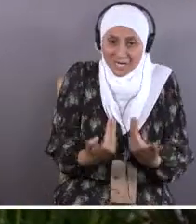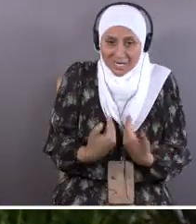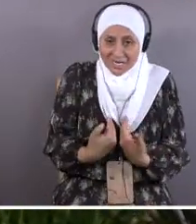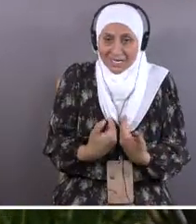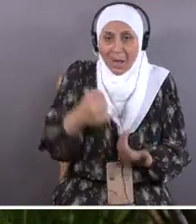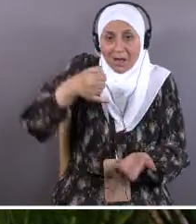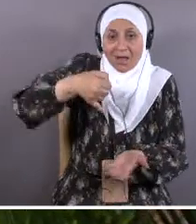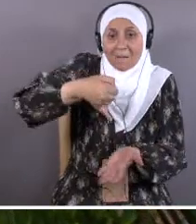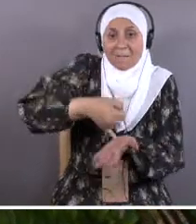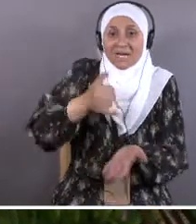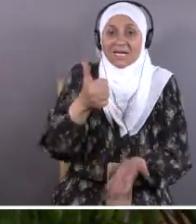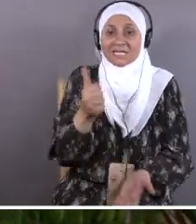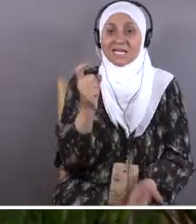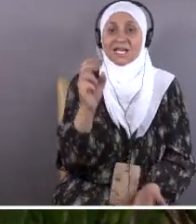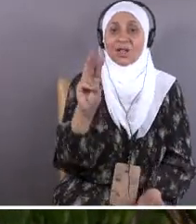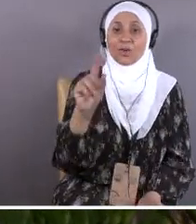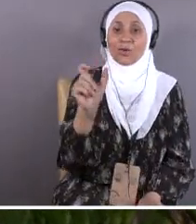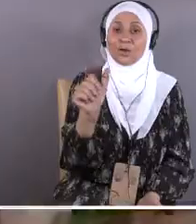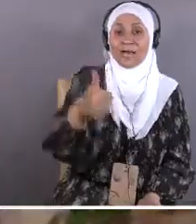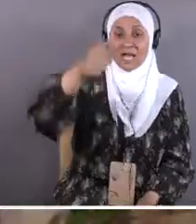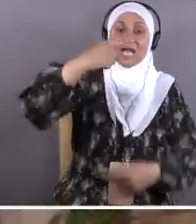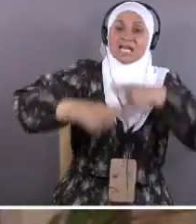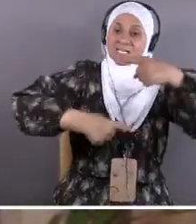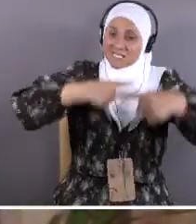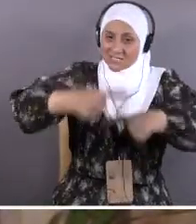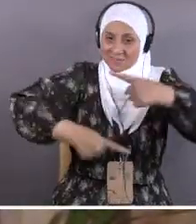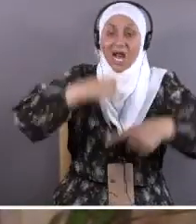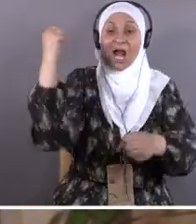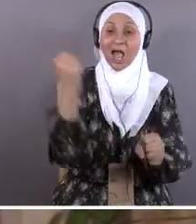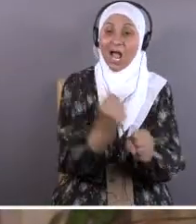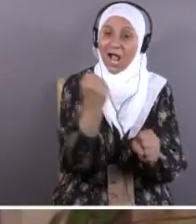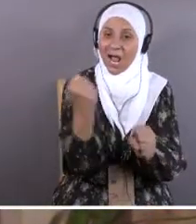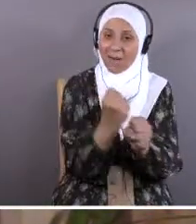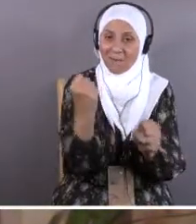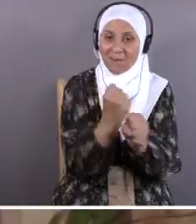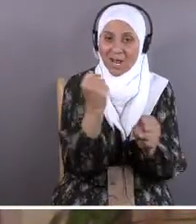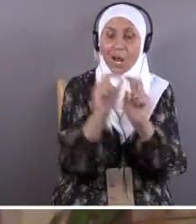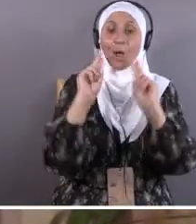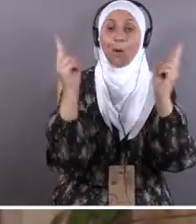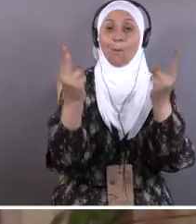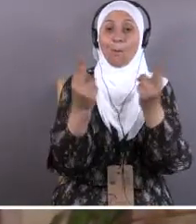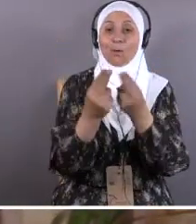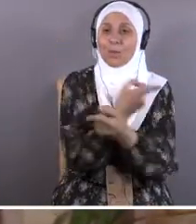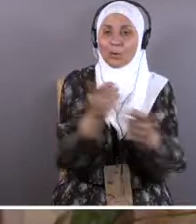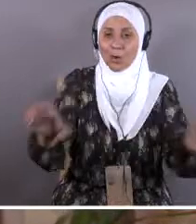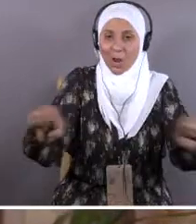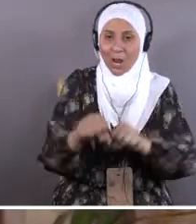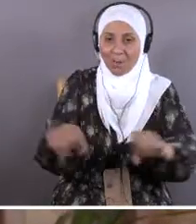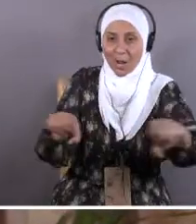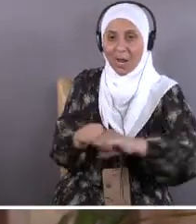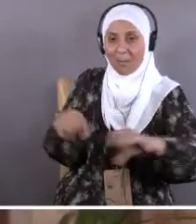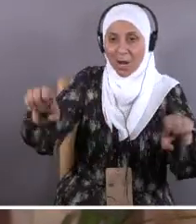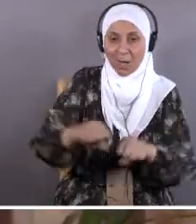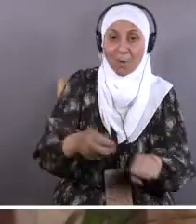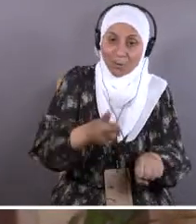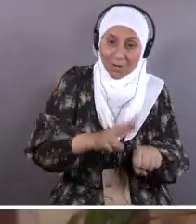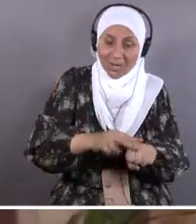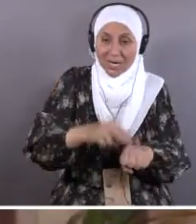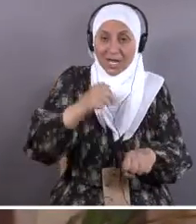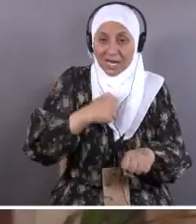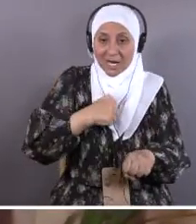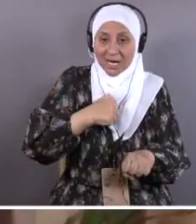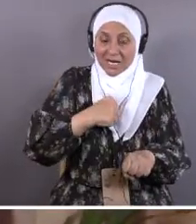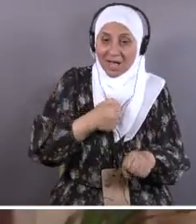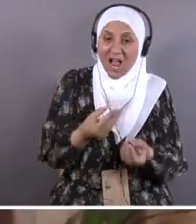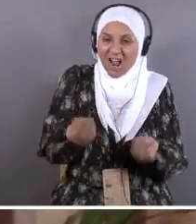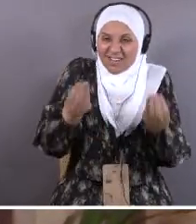arid environments at international events, such as COP28, where we will be actively raising the profile of the unique